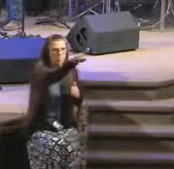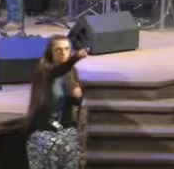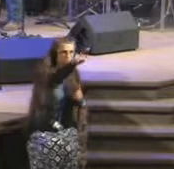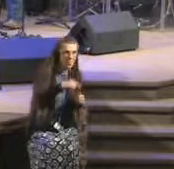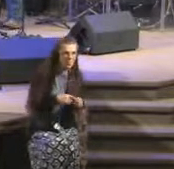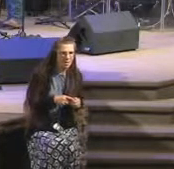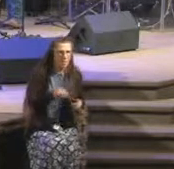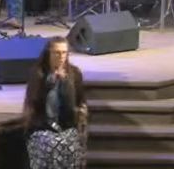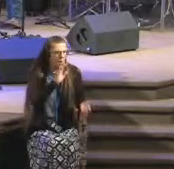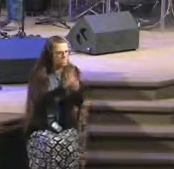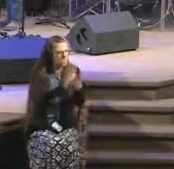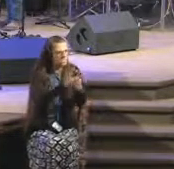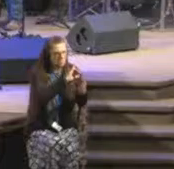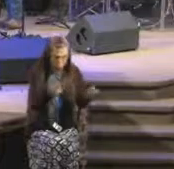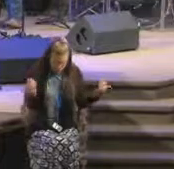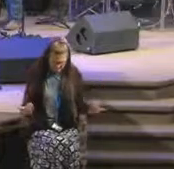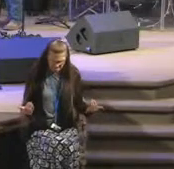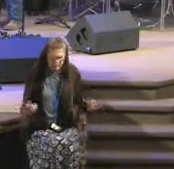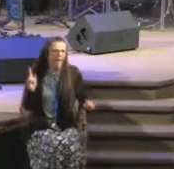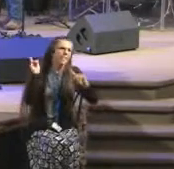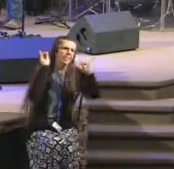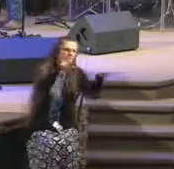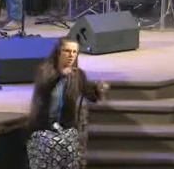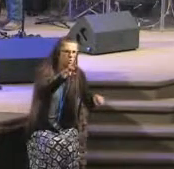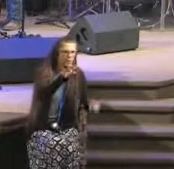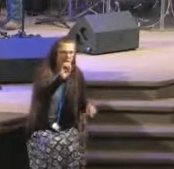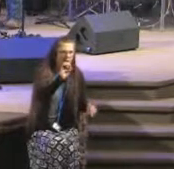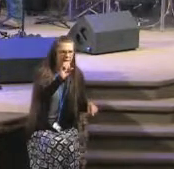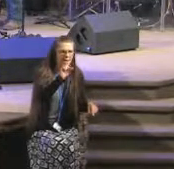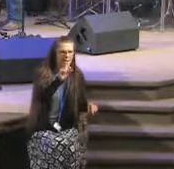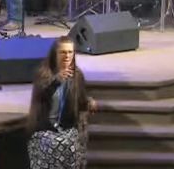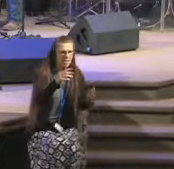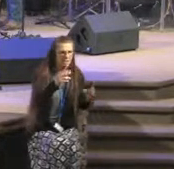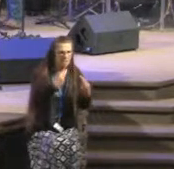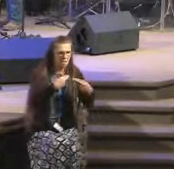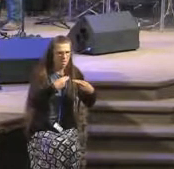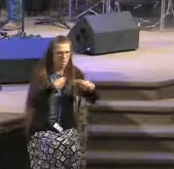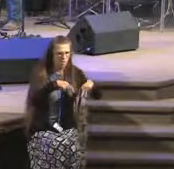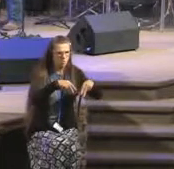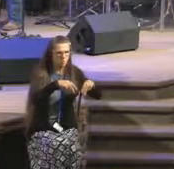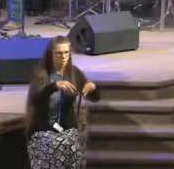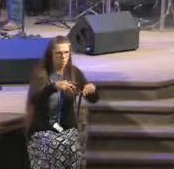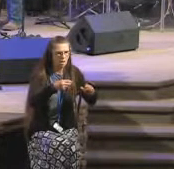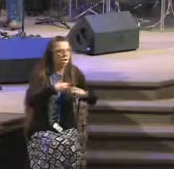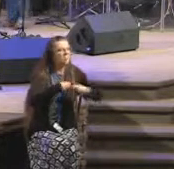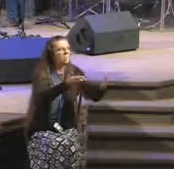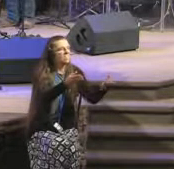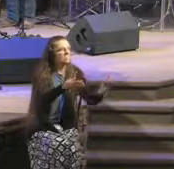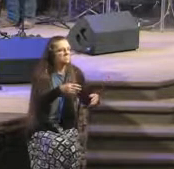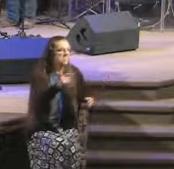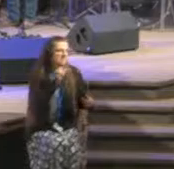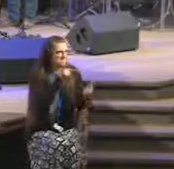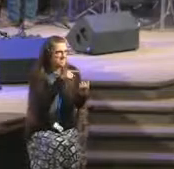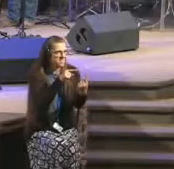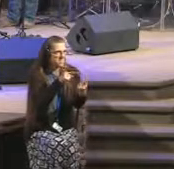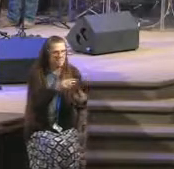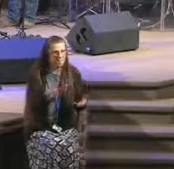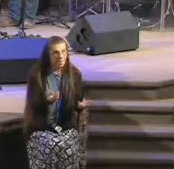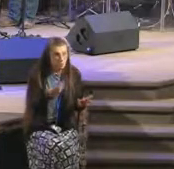can't praise and worship the Lord here, then go to the restaurant and give the cook or the waitress a cussing because they got your food